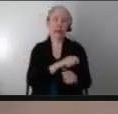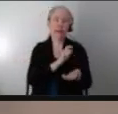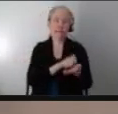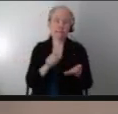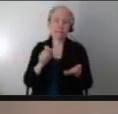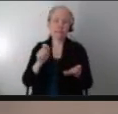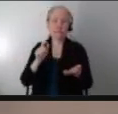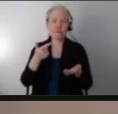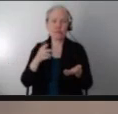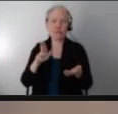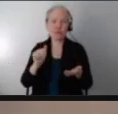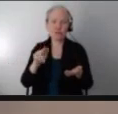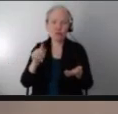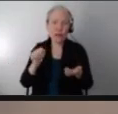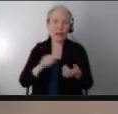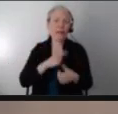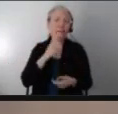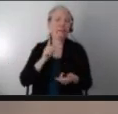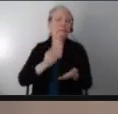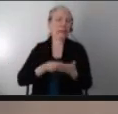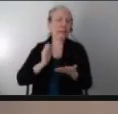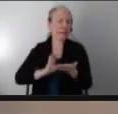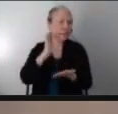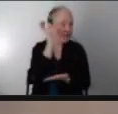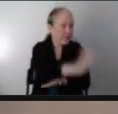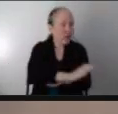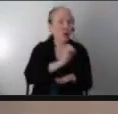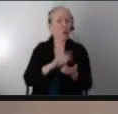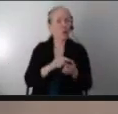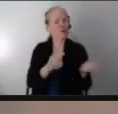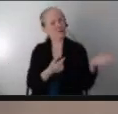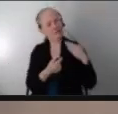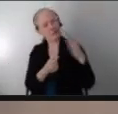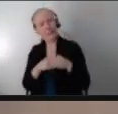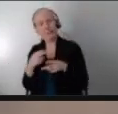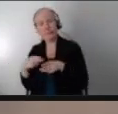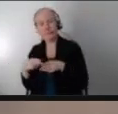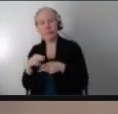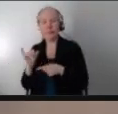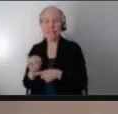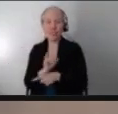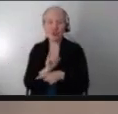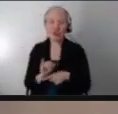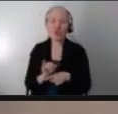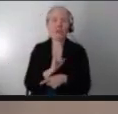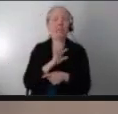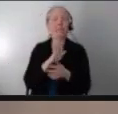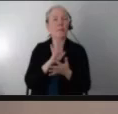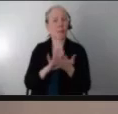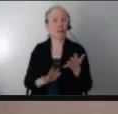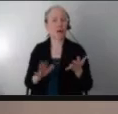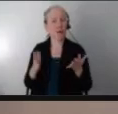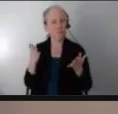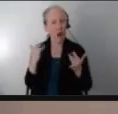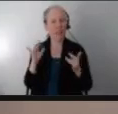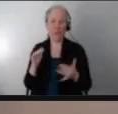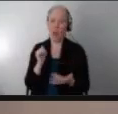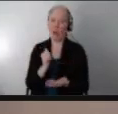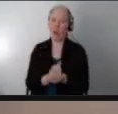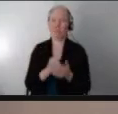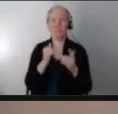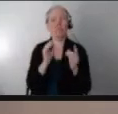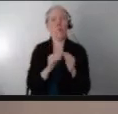internship opportunities, so that we can increase the number of the diversity